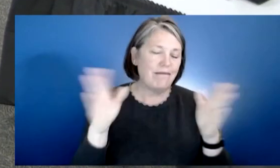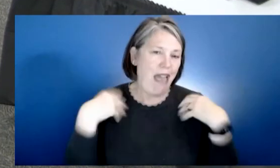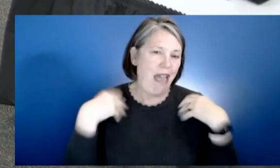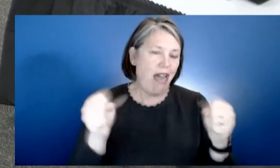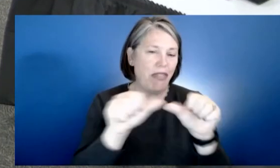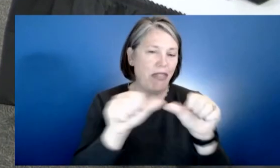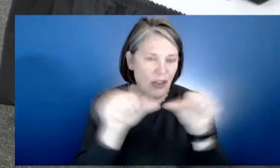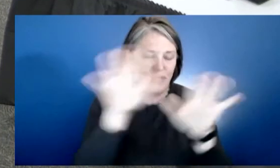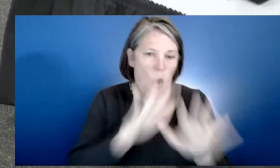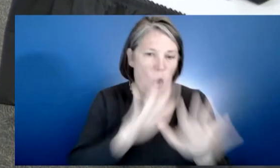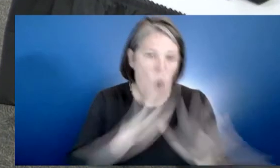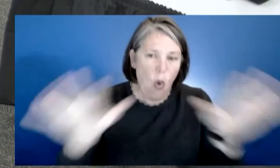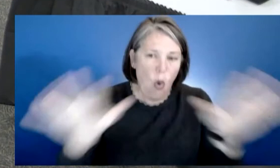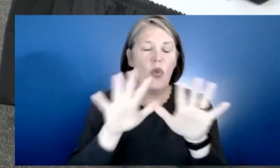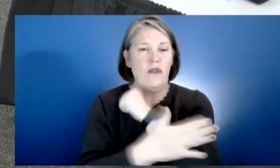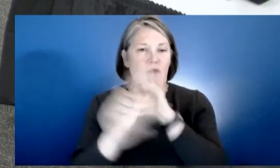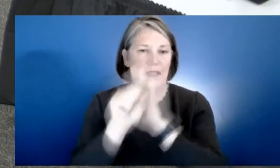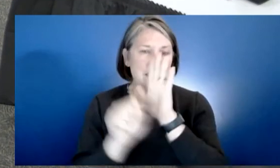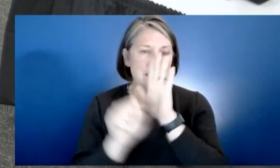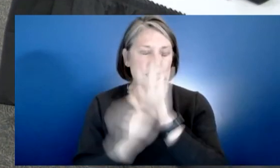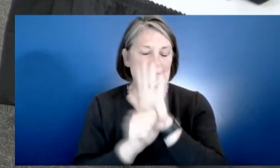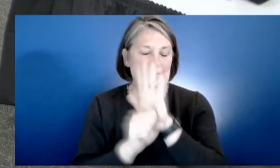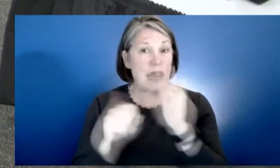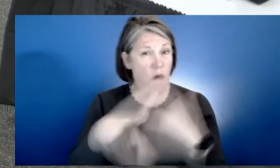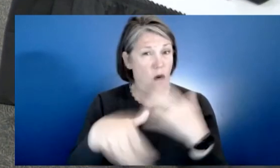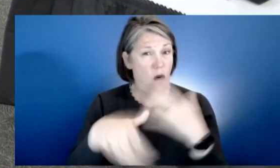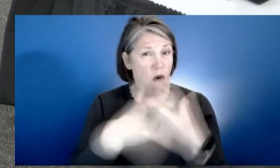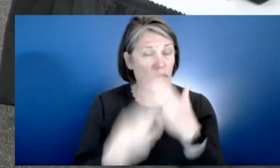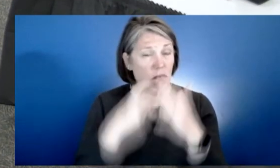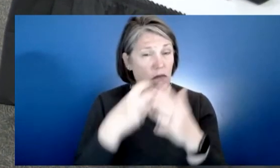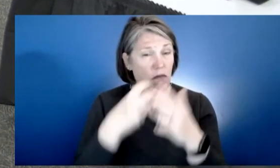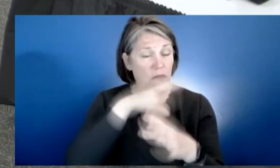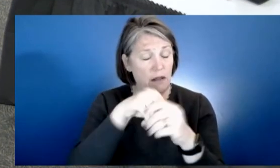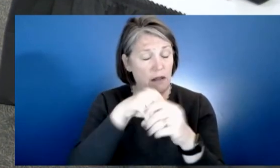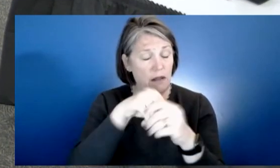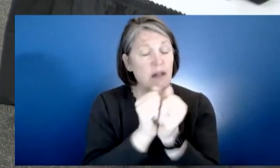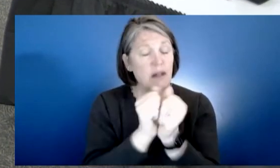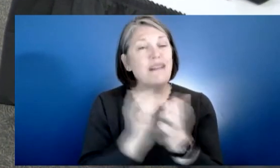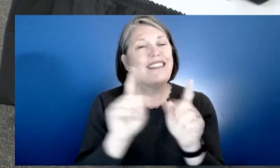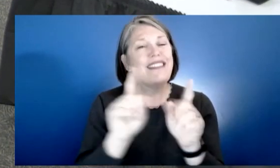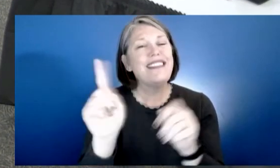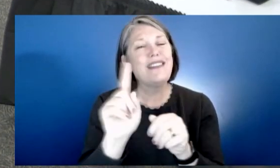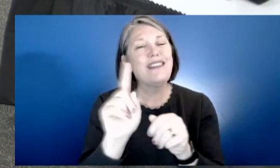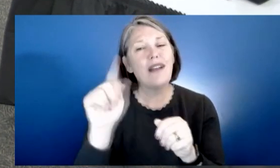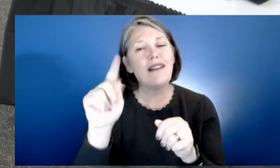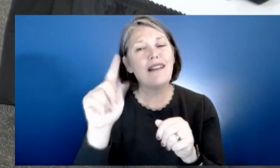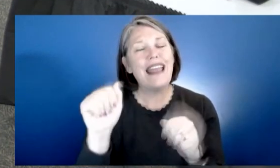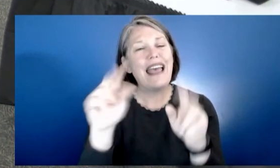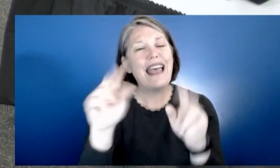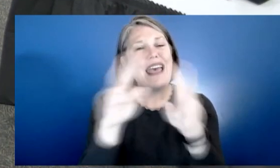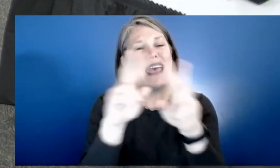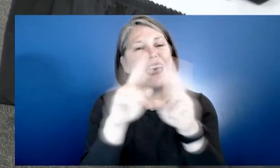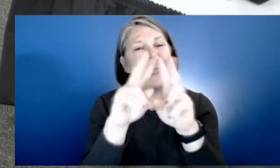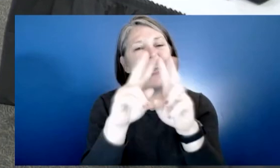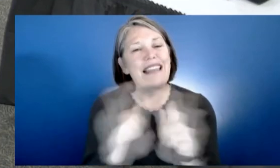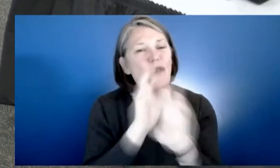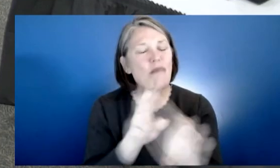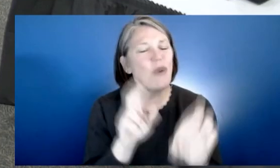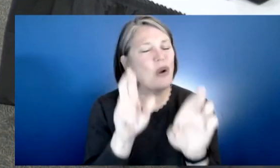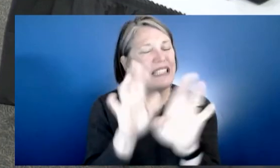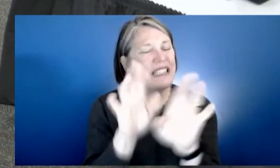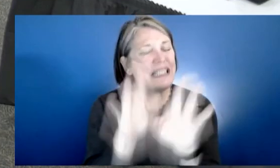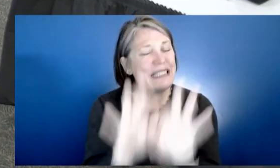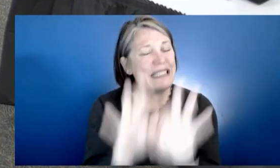we all engage in this process. But this is where data and analytics has been so key. They are part of